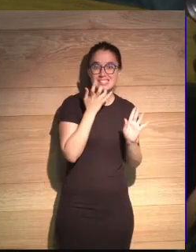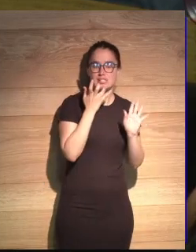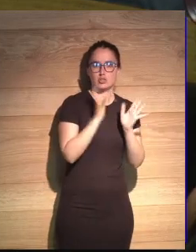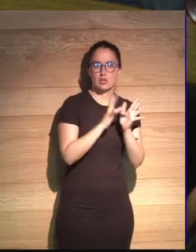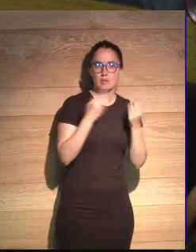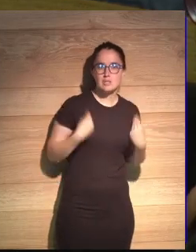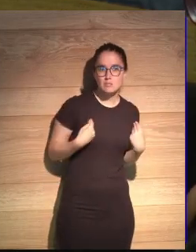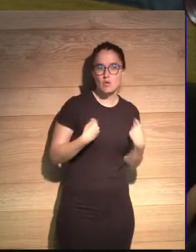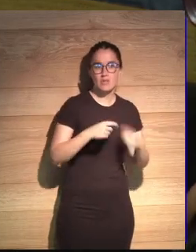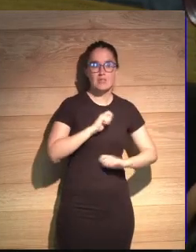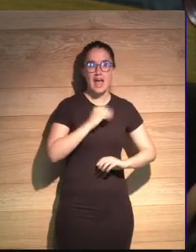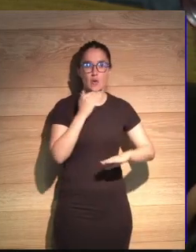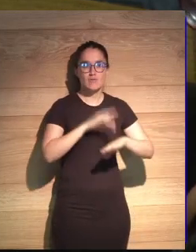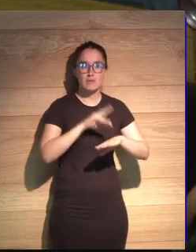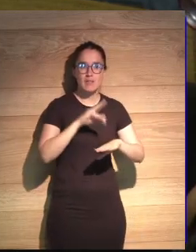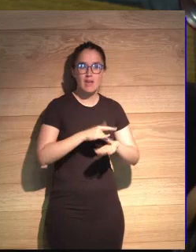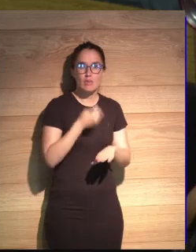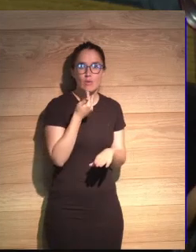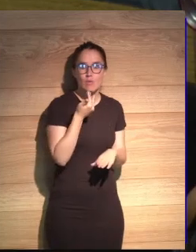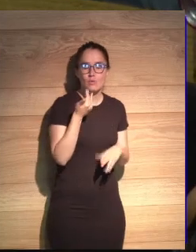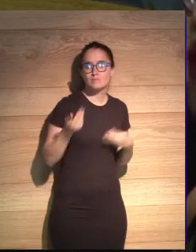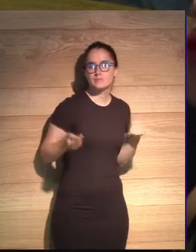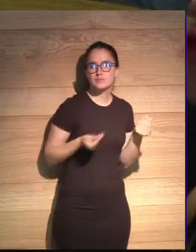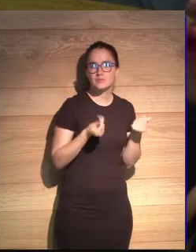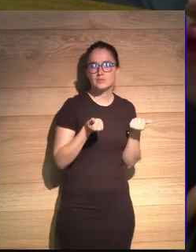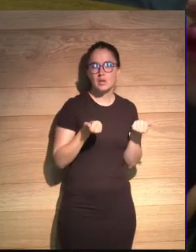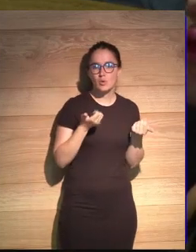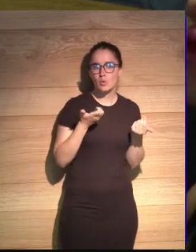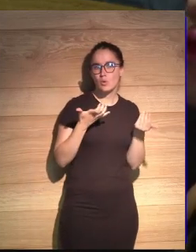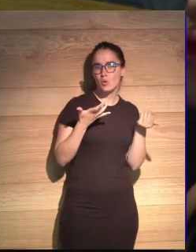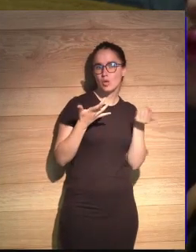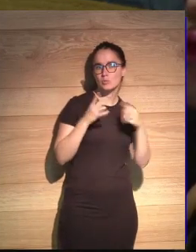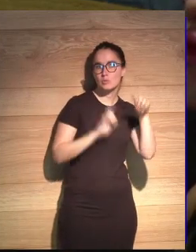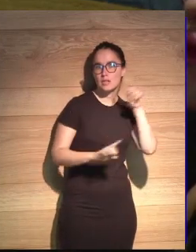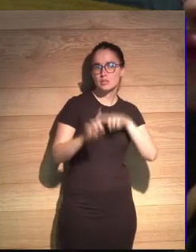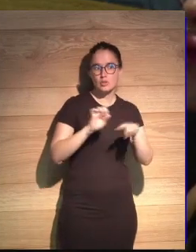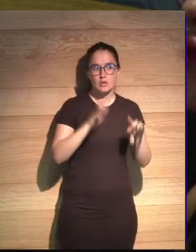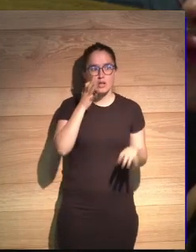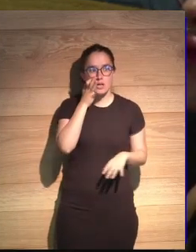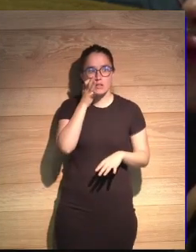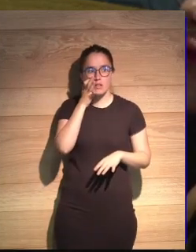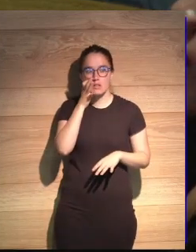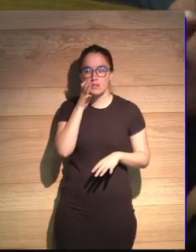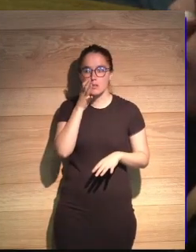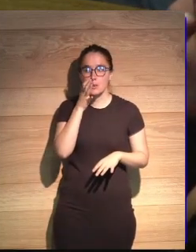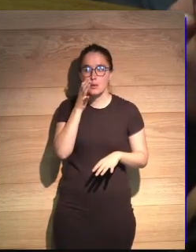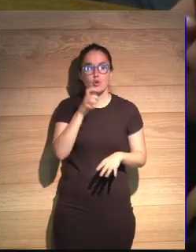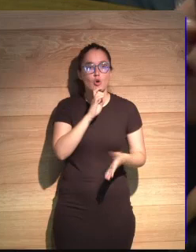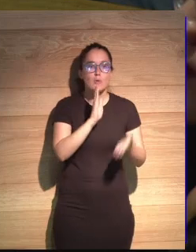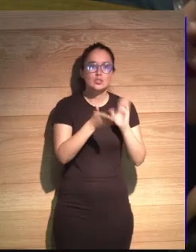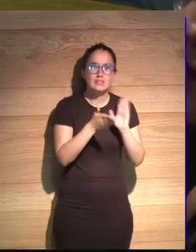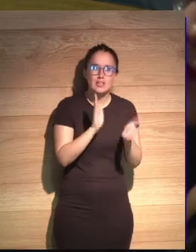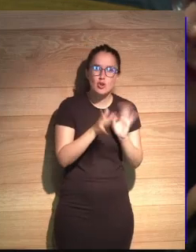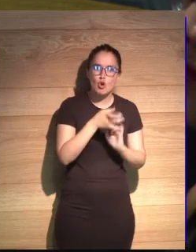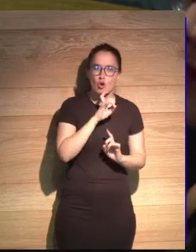are too sensitive to immersion? And if this were so, is this any type of pathology, any reality